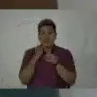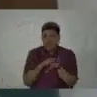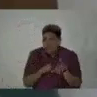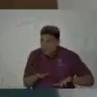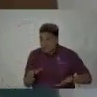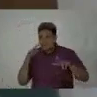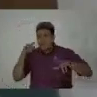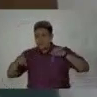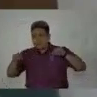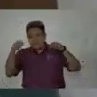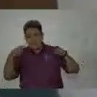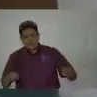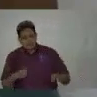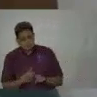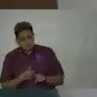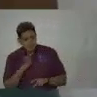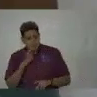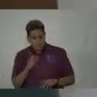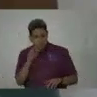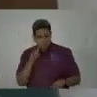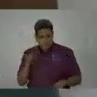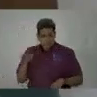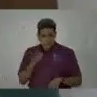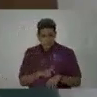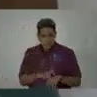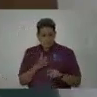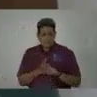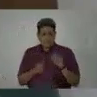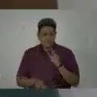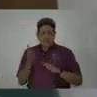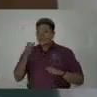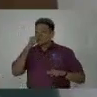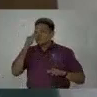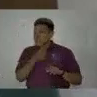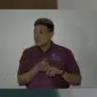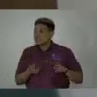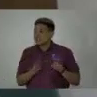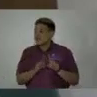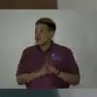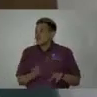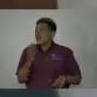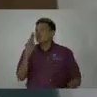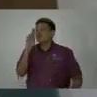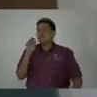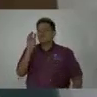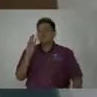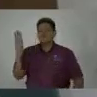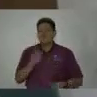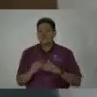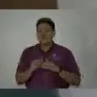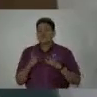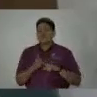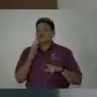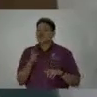work, and the raid at the time found drugs valued at US $6 million. The